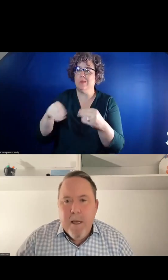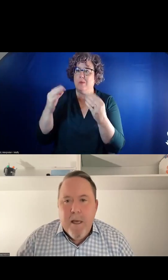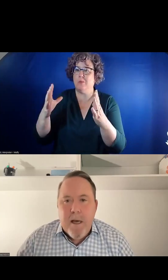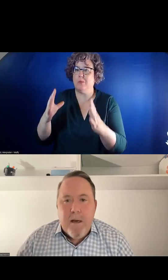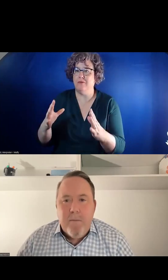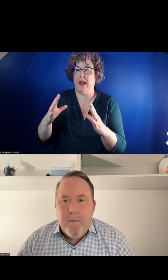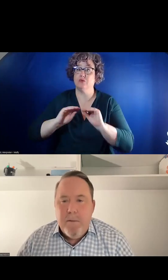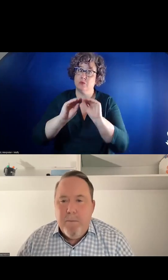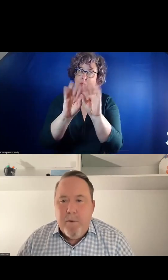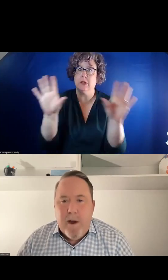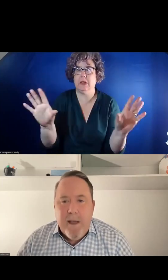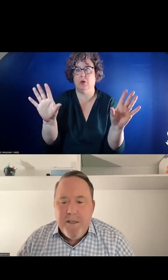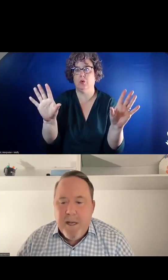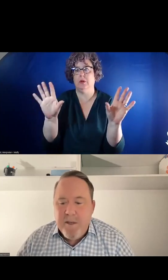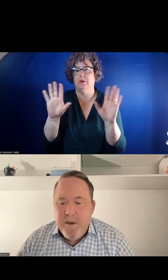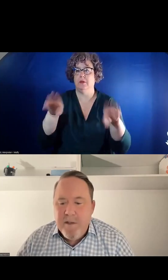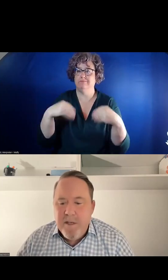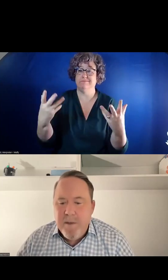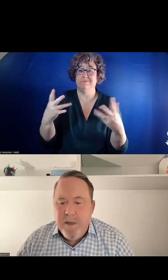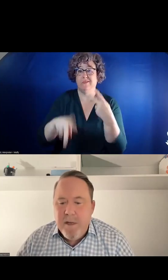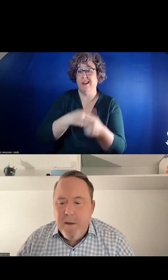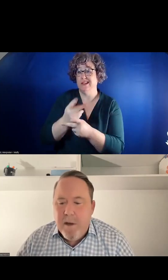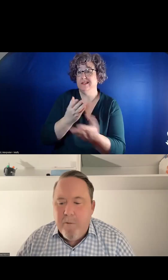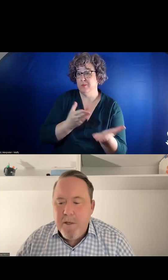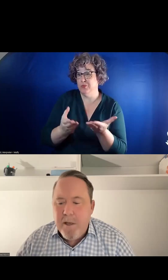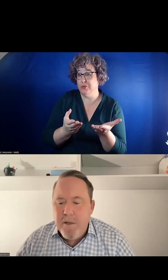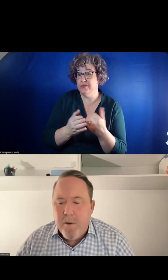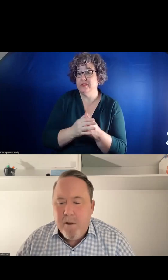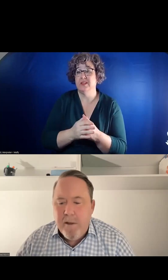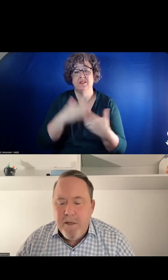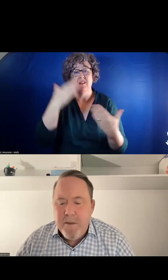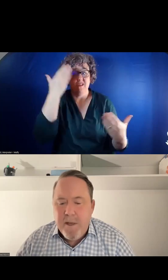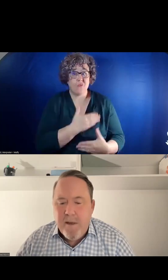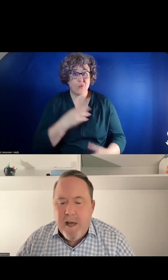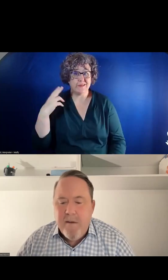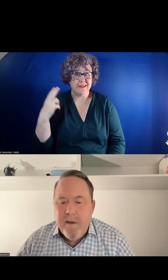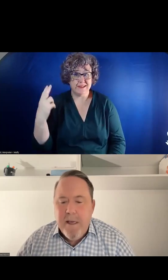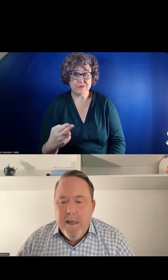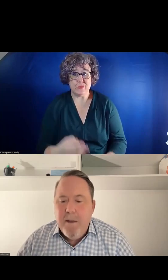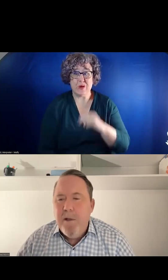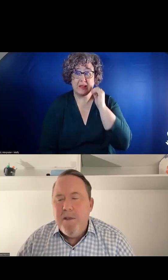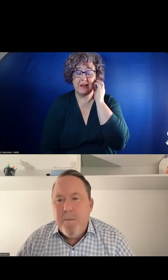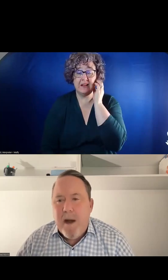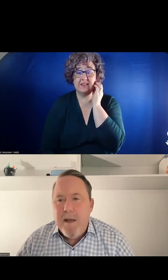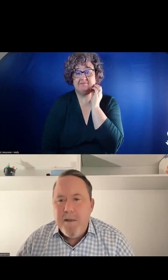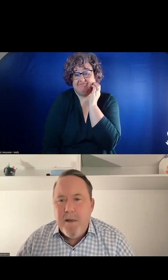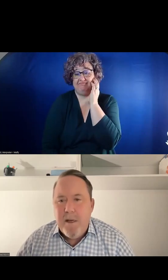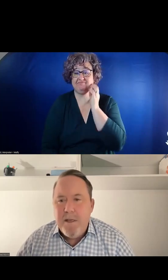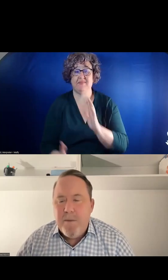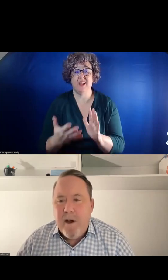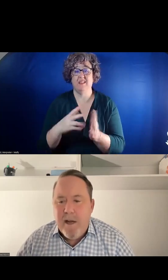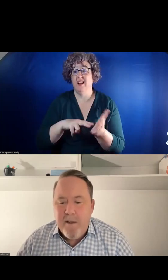overtly provide these types of services. But unfortunately, historically, there's just been a lot of implicit